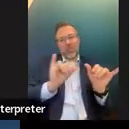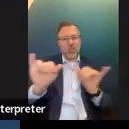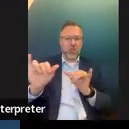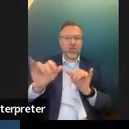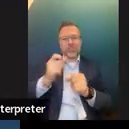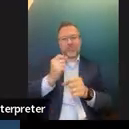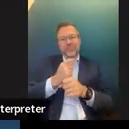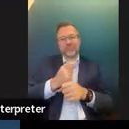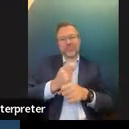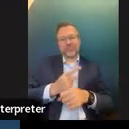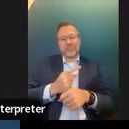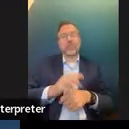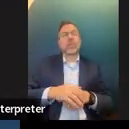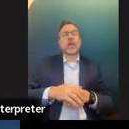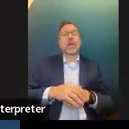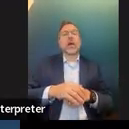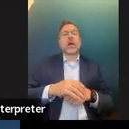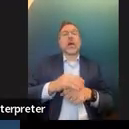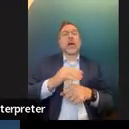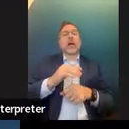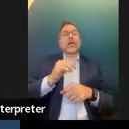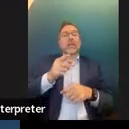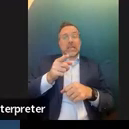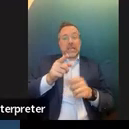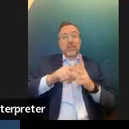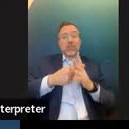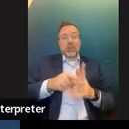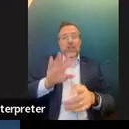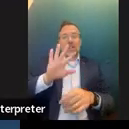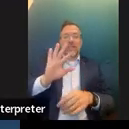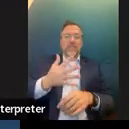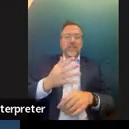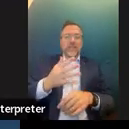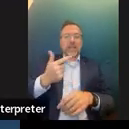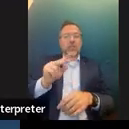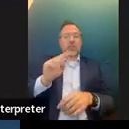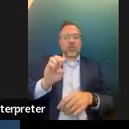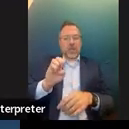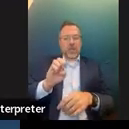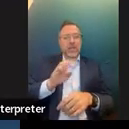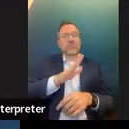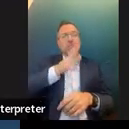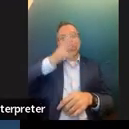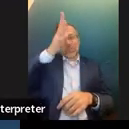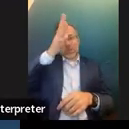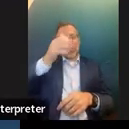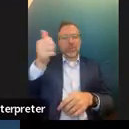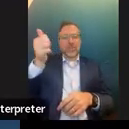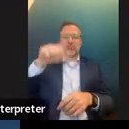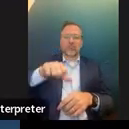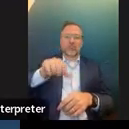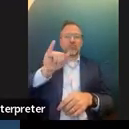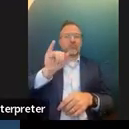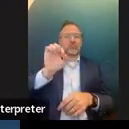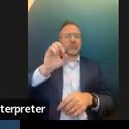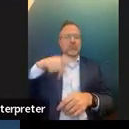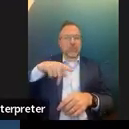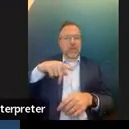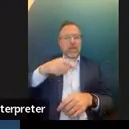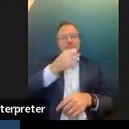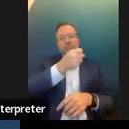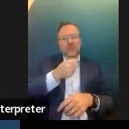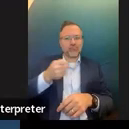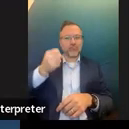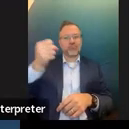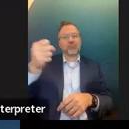So when he was going into 5th grade, his parents rejected the IEP and enrolled him in a school that